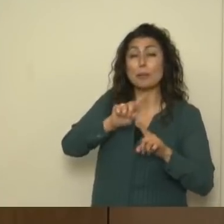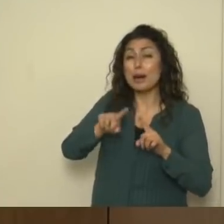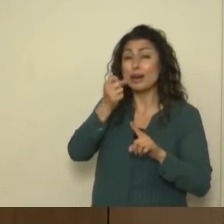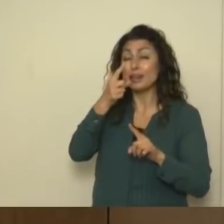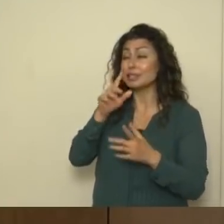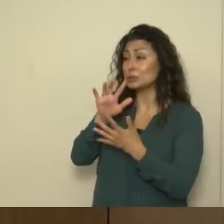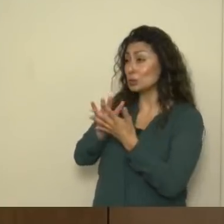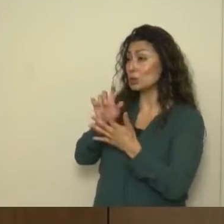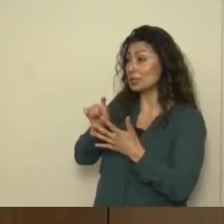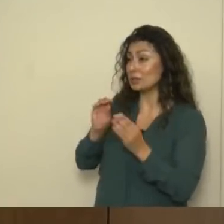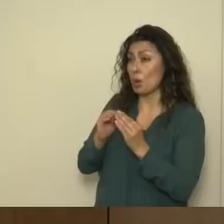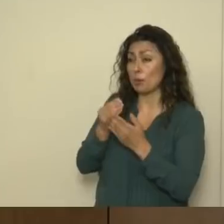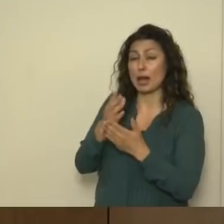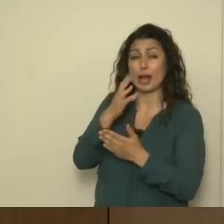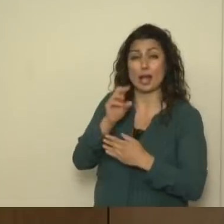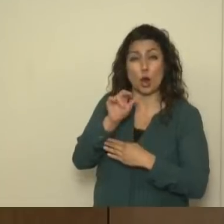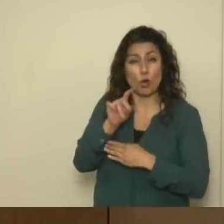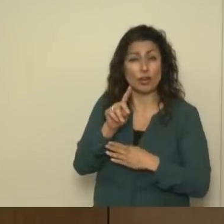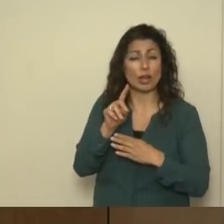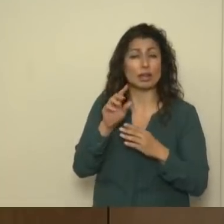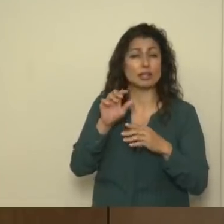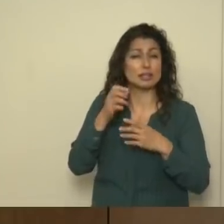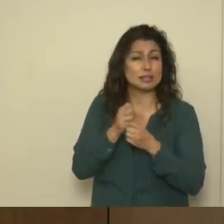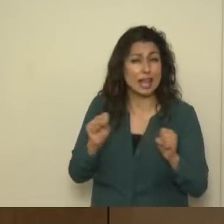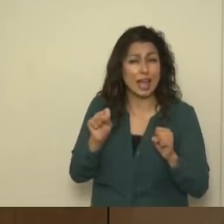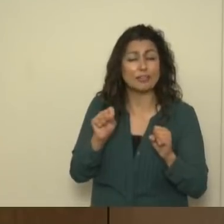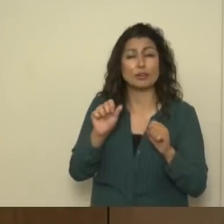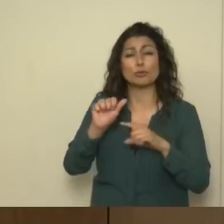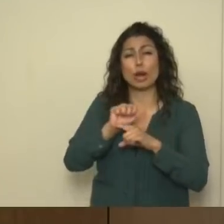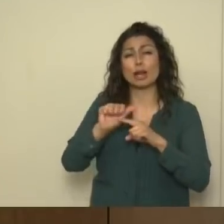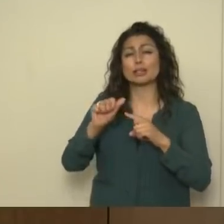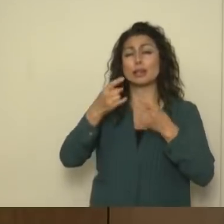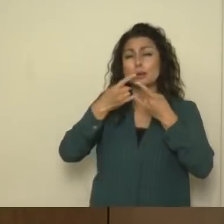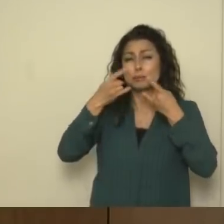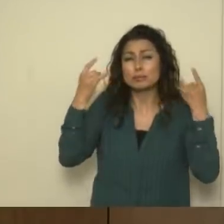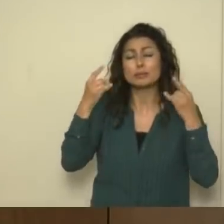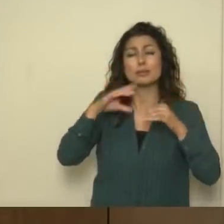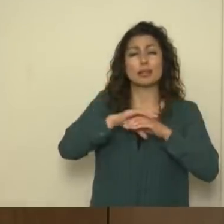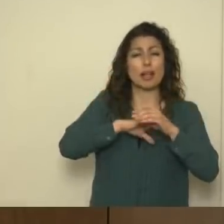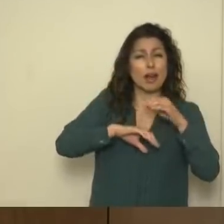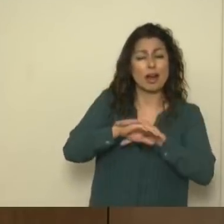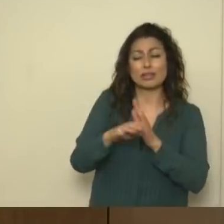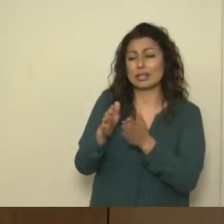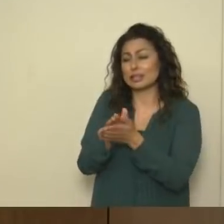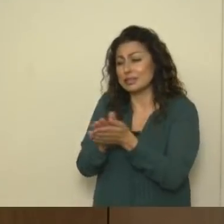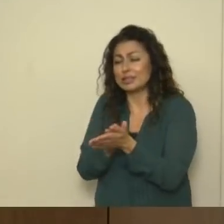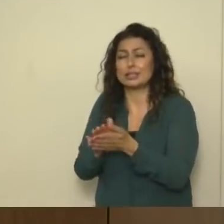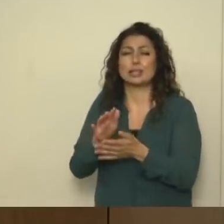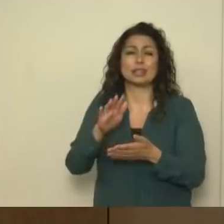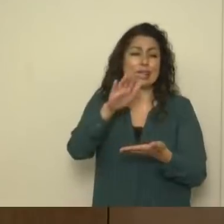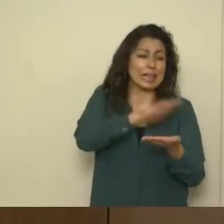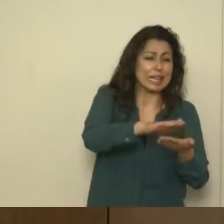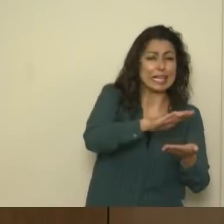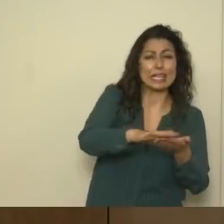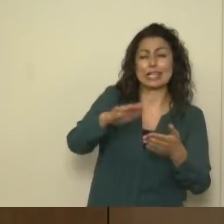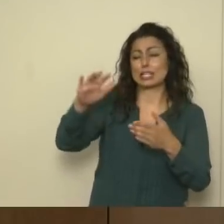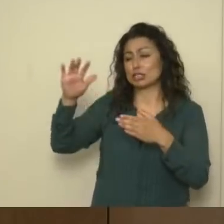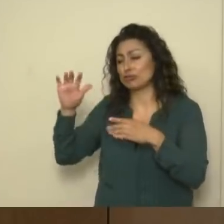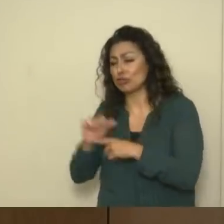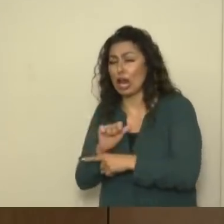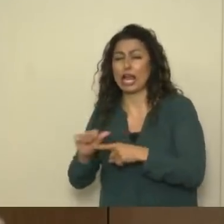and COVID safe practices, PPE, shields, gloves, sanitizing, cleaning,